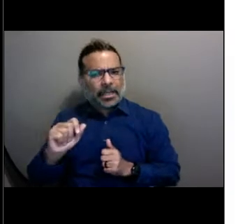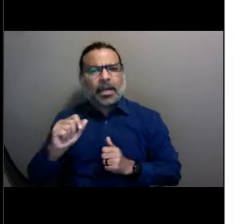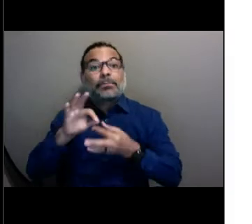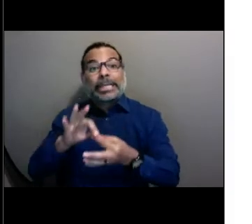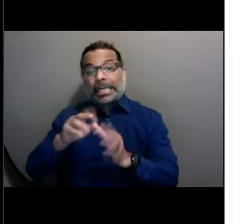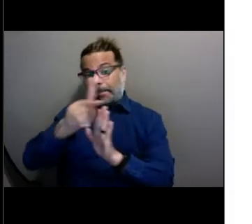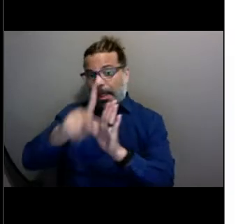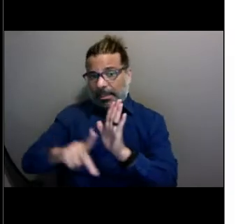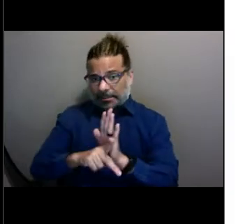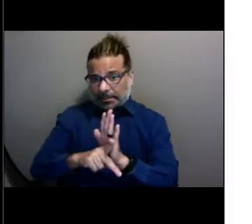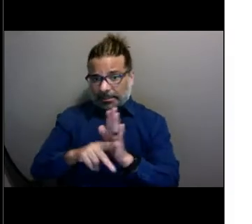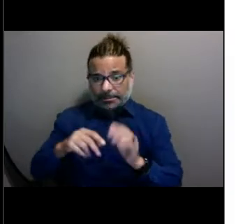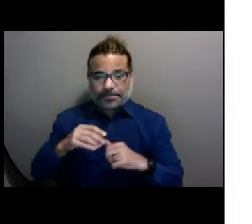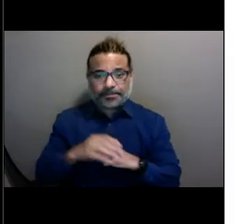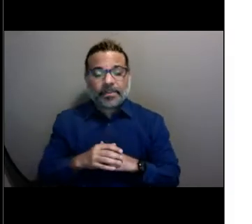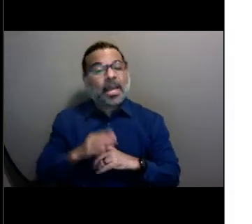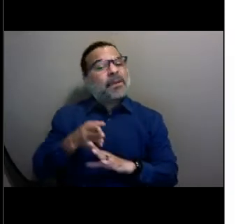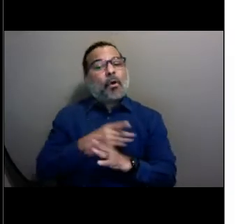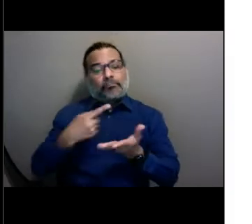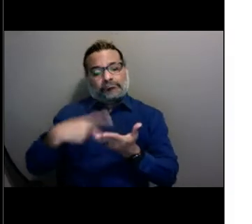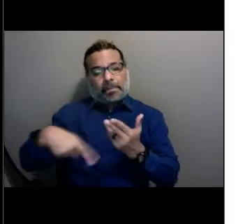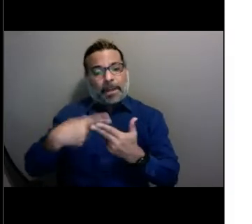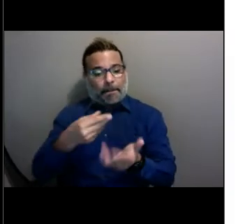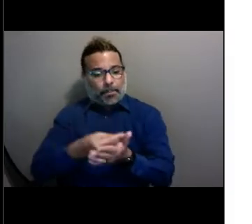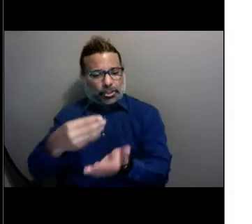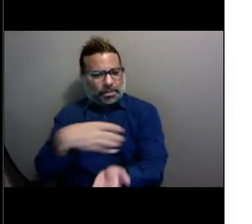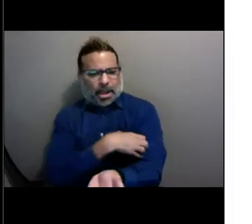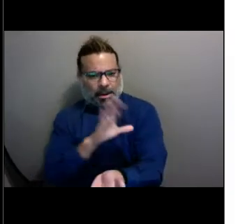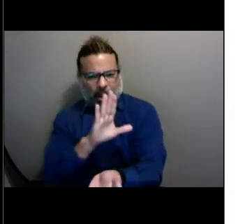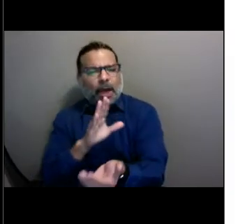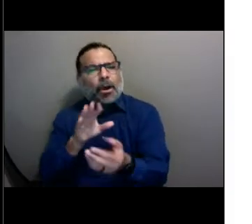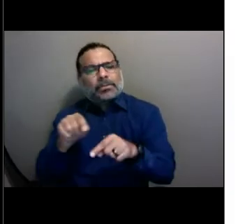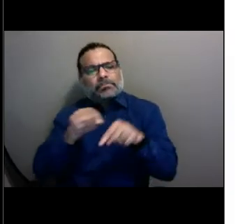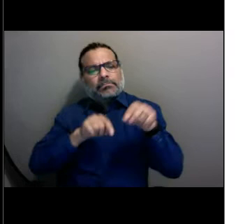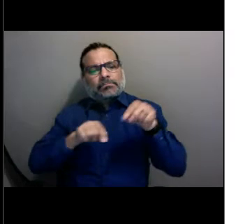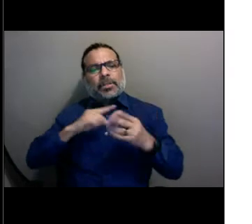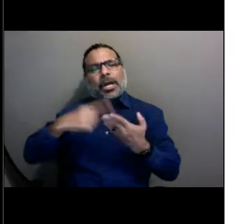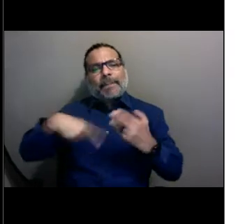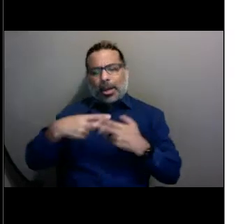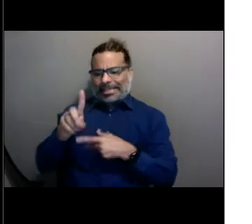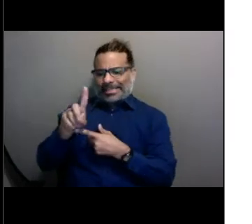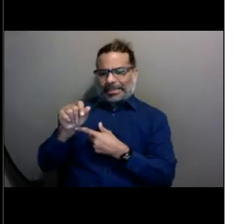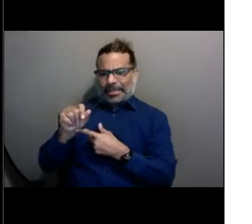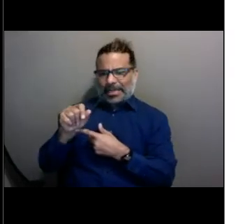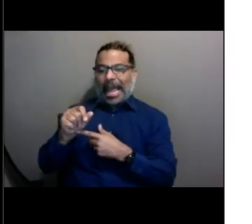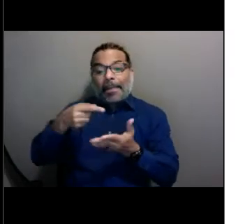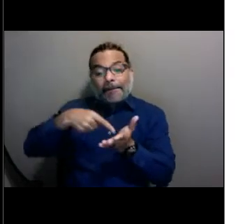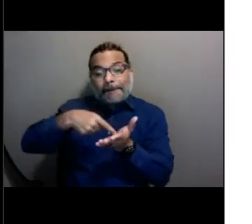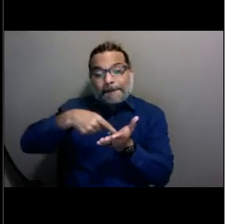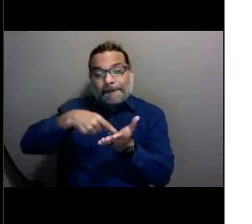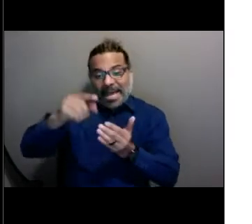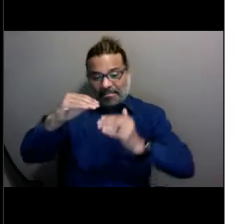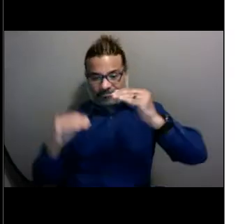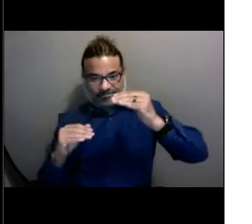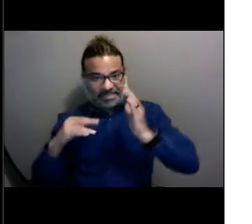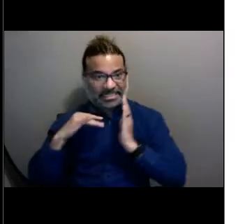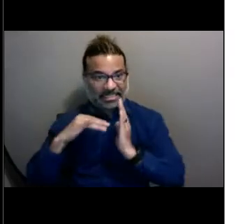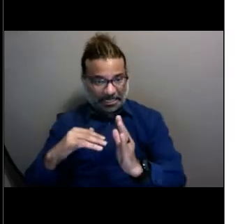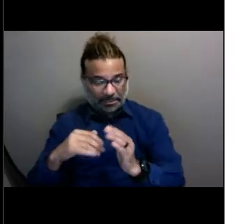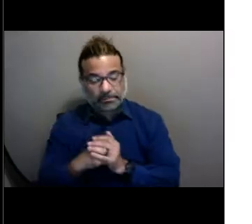employment. Before I started talking about the purchasing power, I want to share a little bit of statistics about the disability pay equity studies.